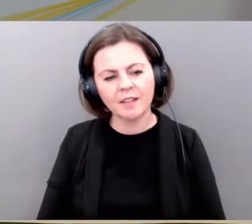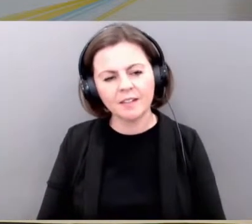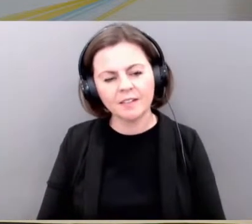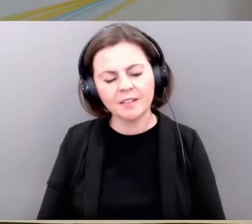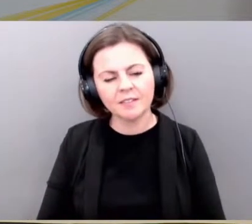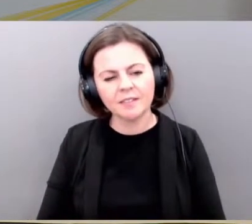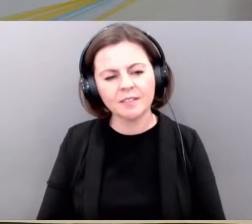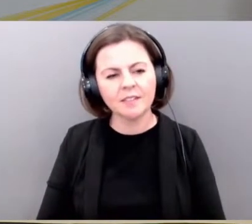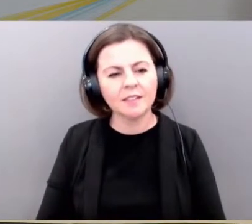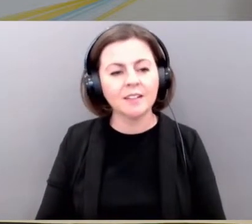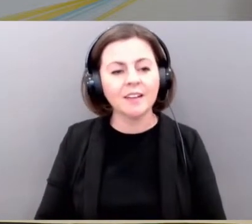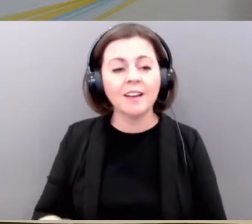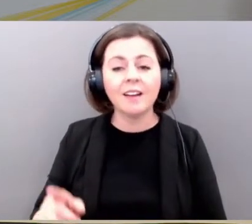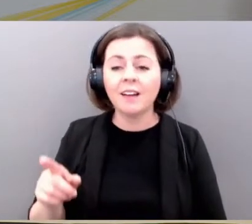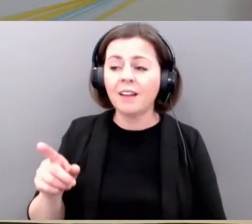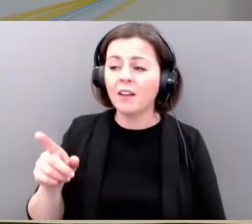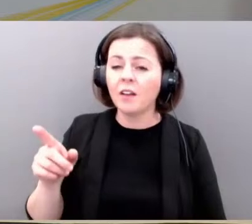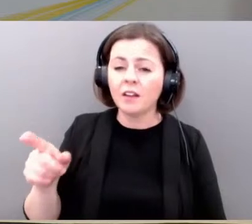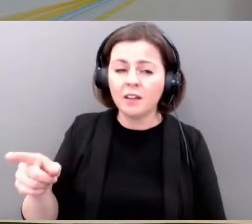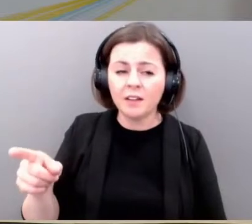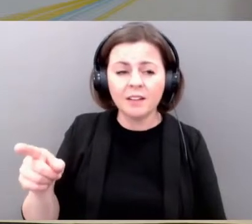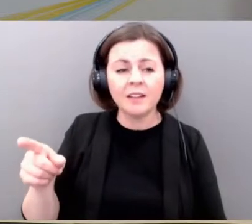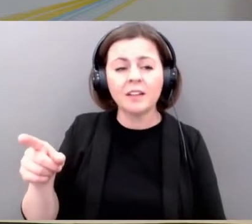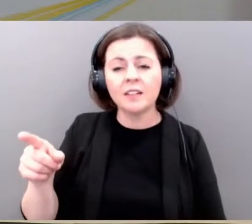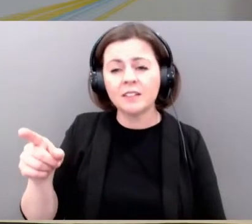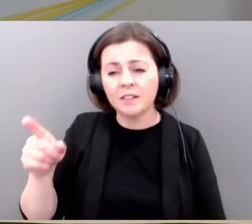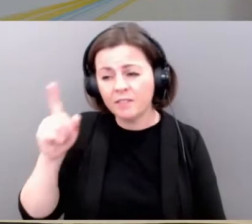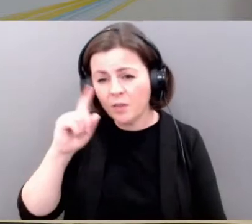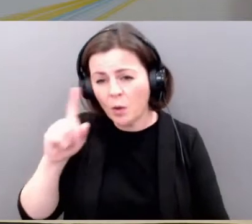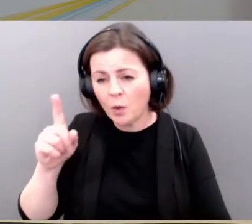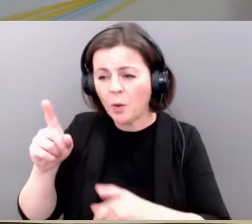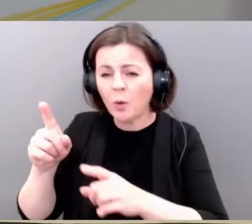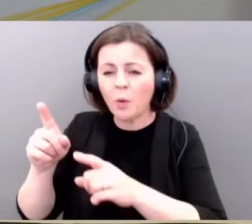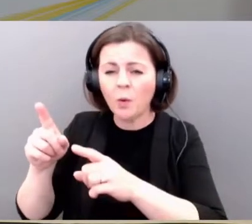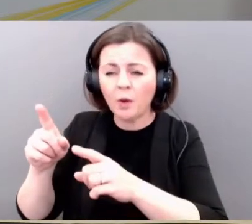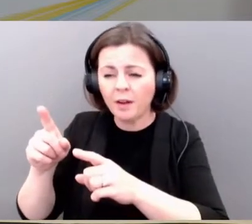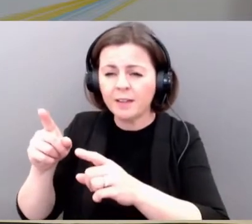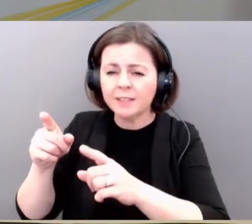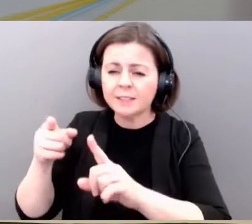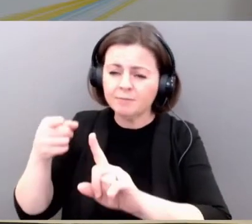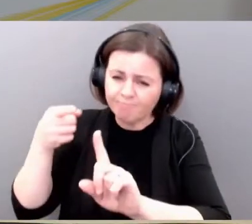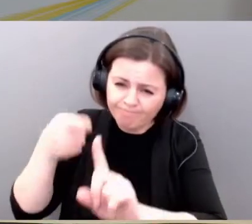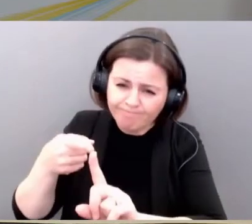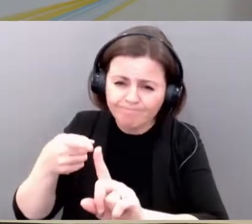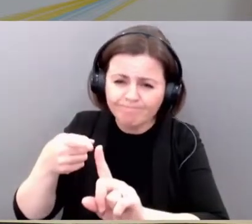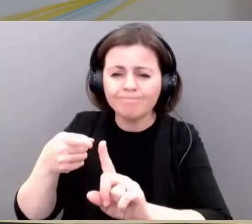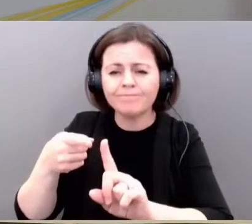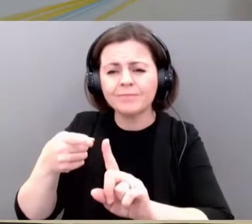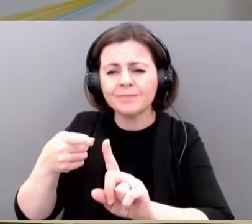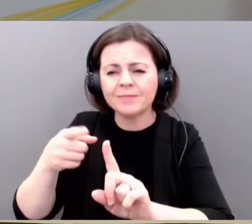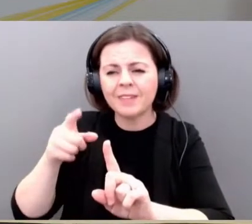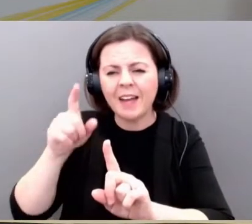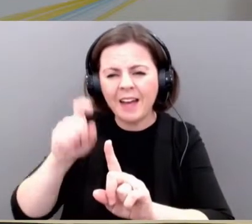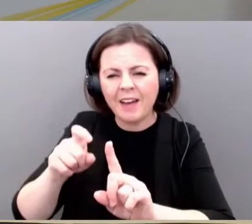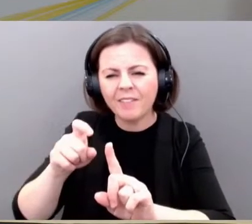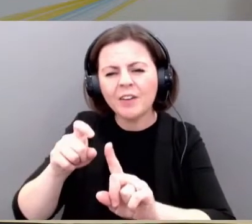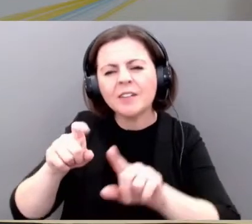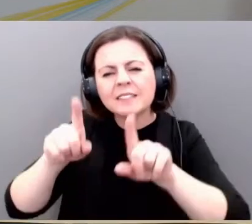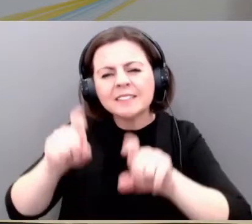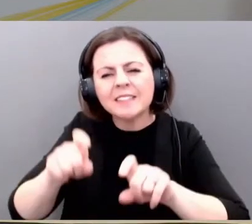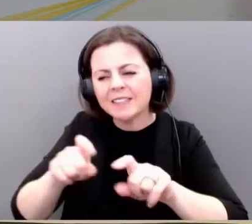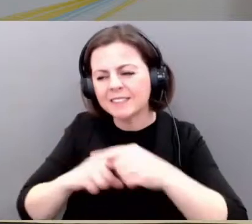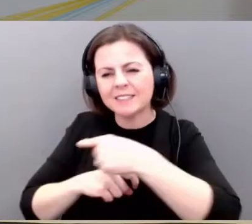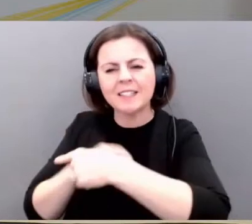for diagnostic purposes individually. There still needs to be confirmatory with PCR testing